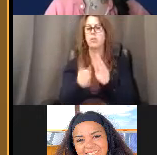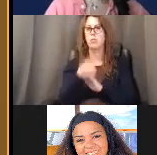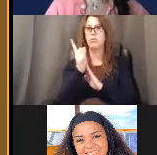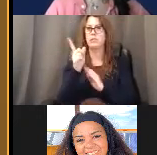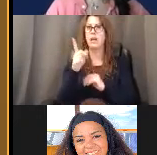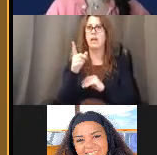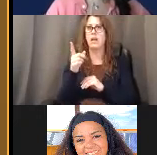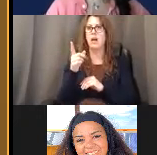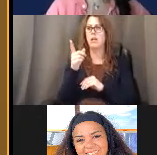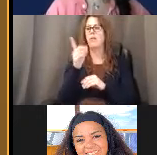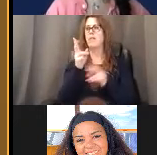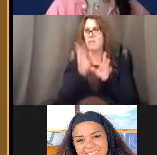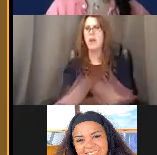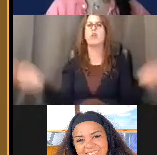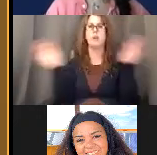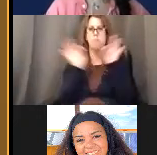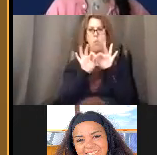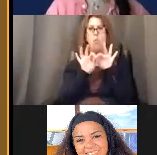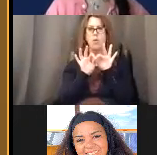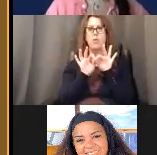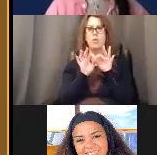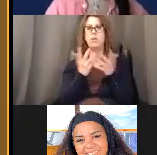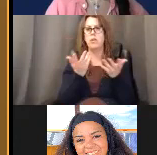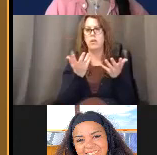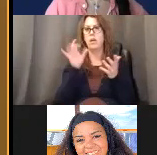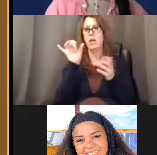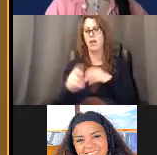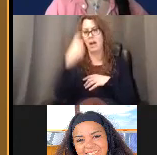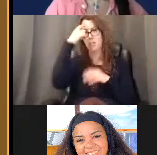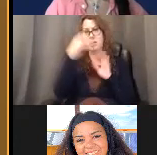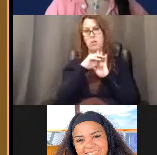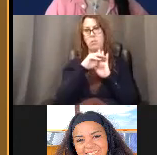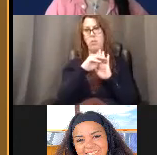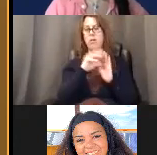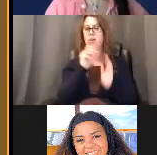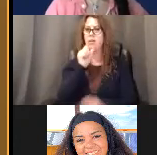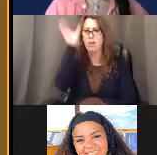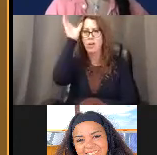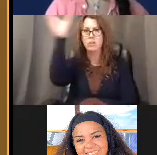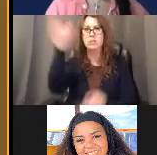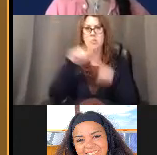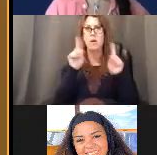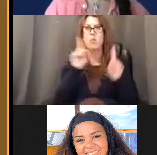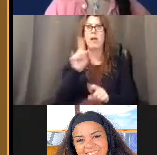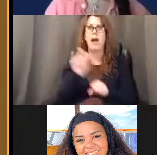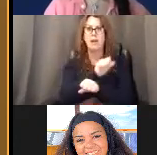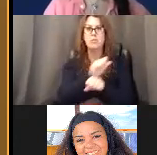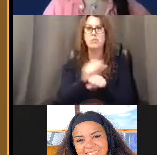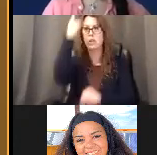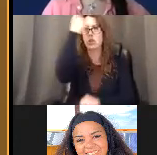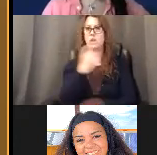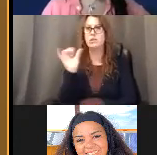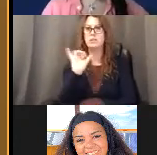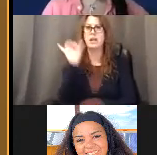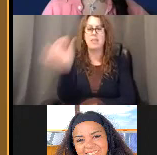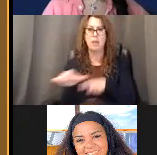to hear when we're saying mental models, not just a concept, but this is what it looks like in practice and actual change in a place that's engaging this work.